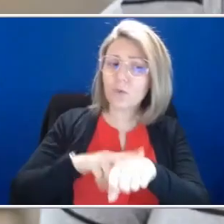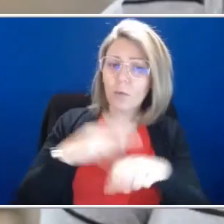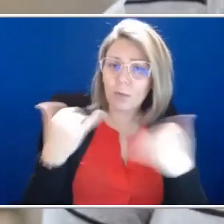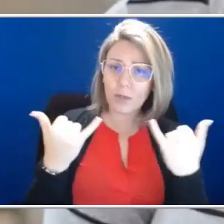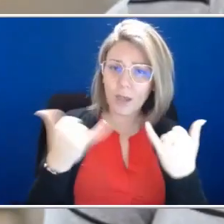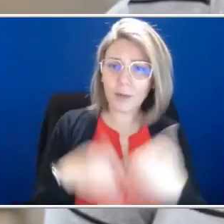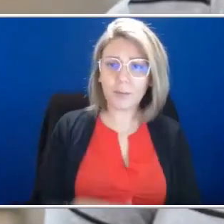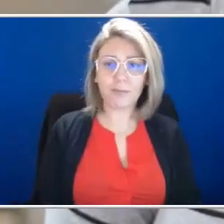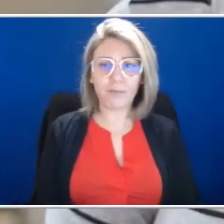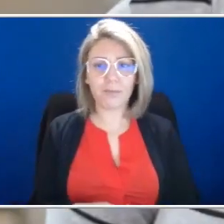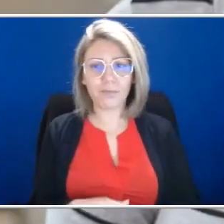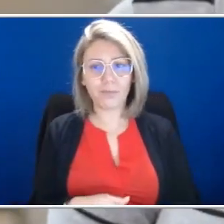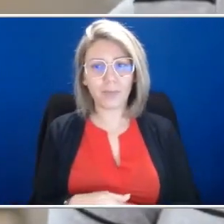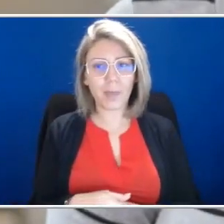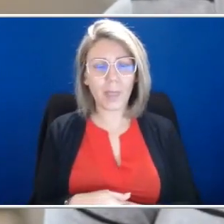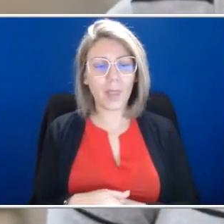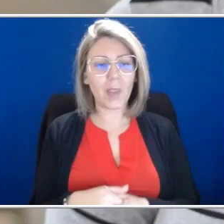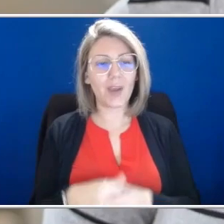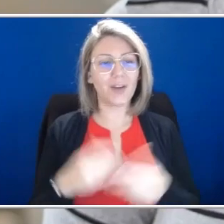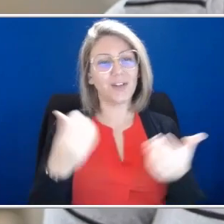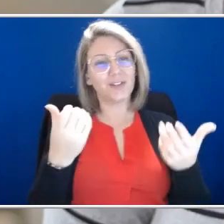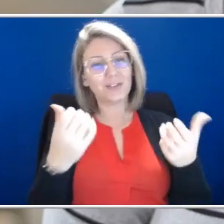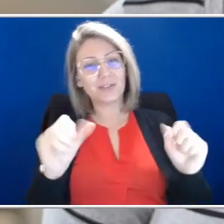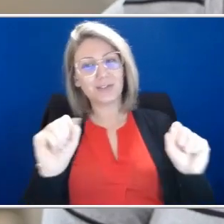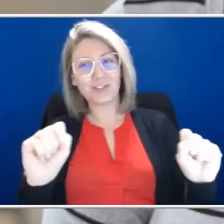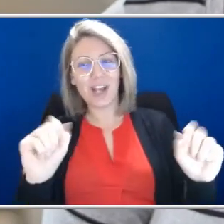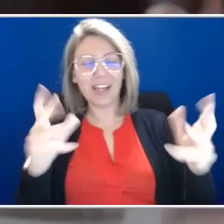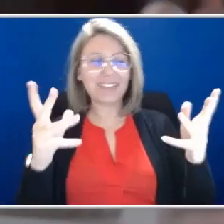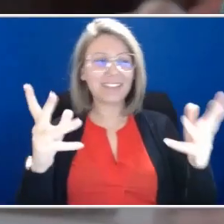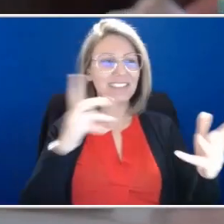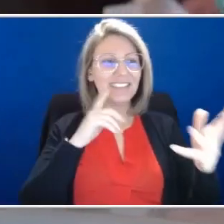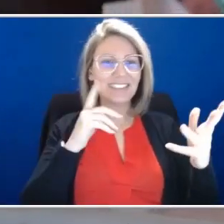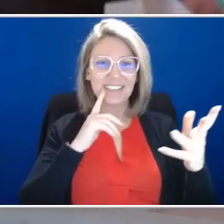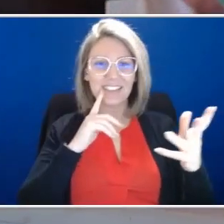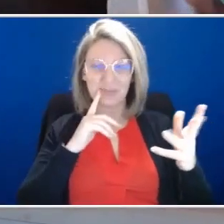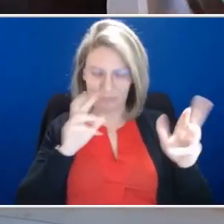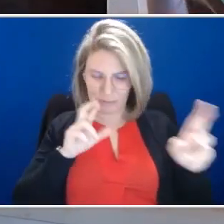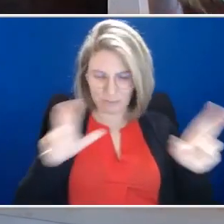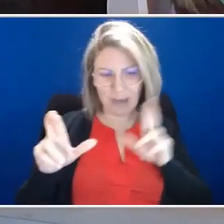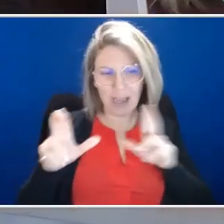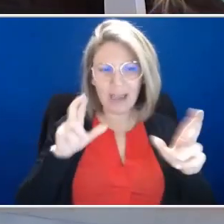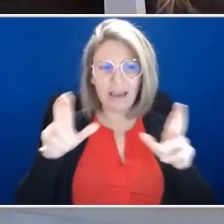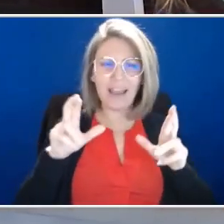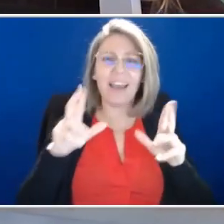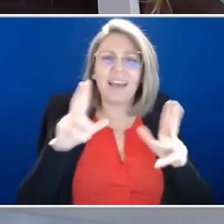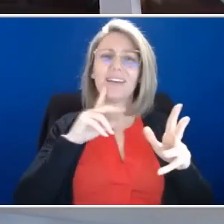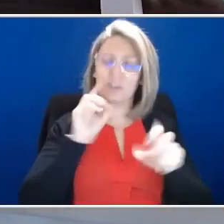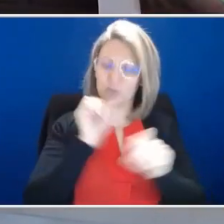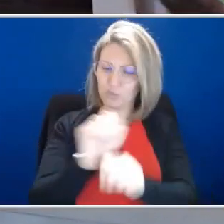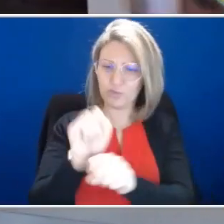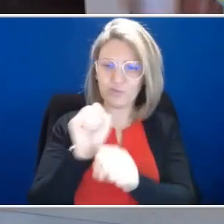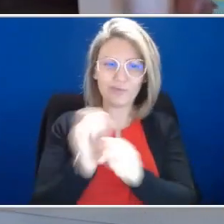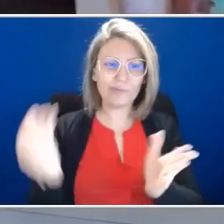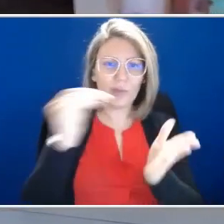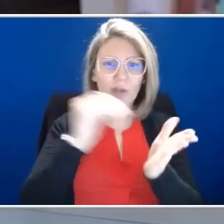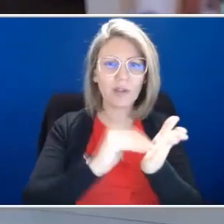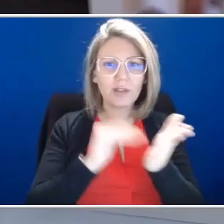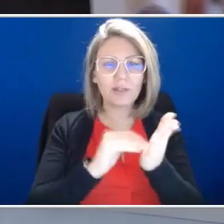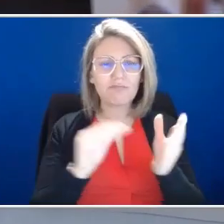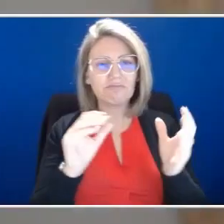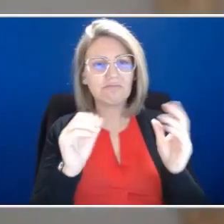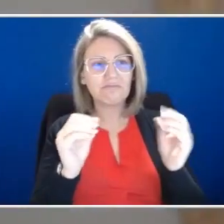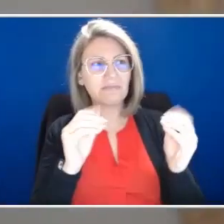Just trying to knock the rust off and get back into the swing of things. Nothing's really changed. Nothing